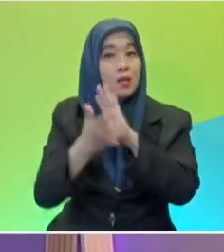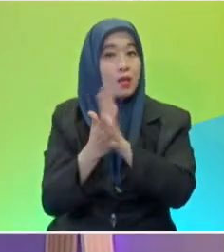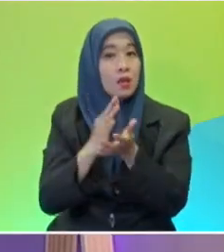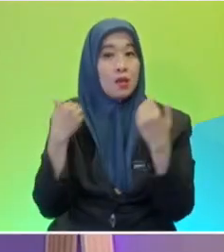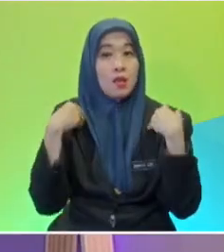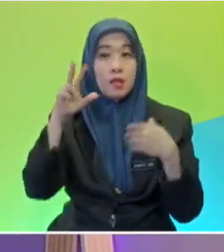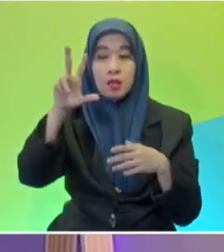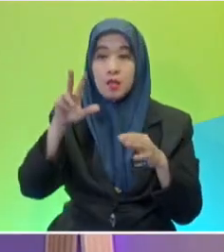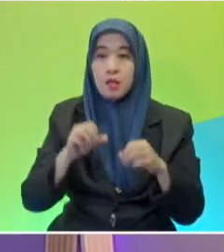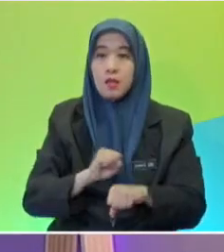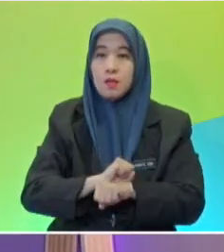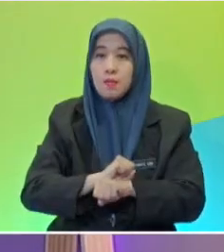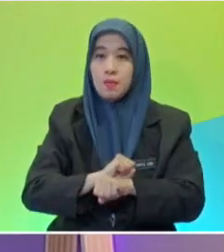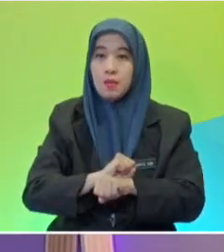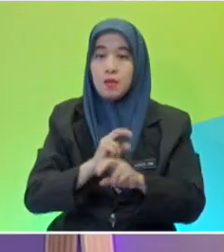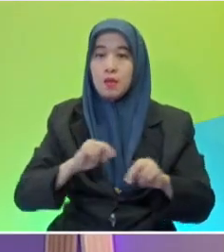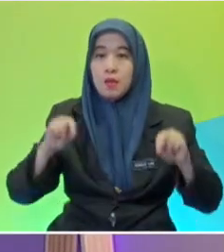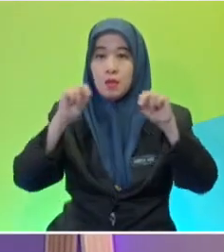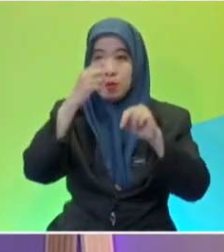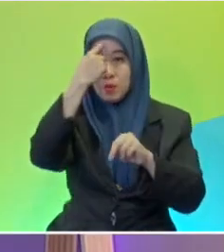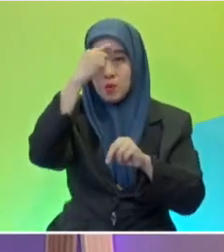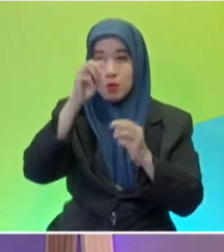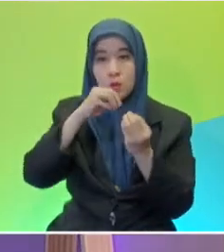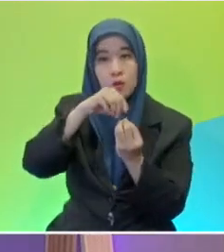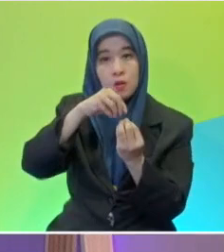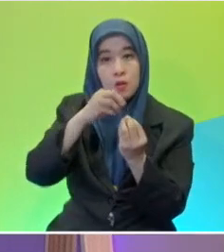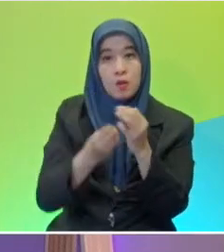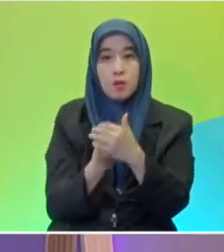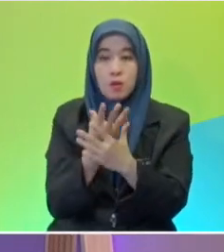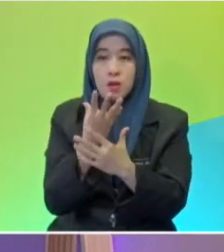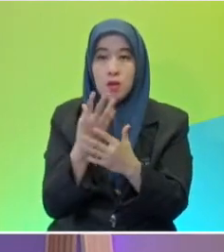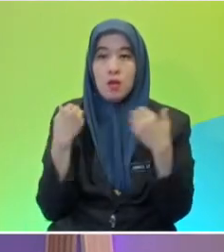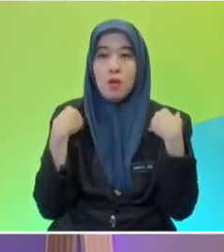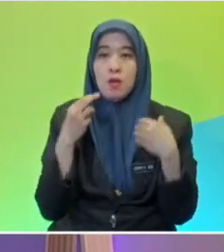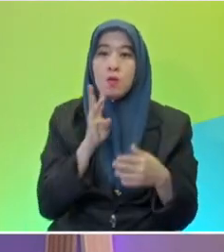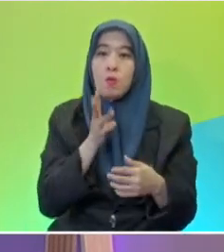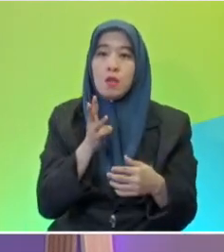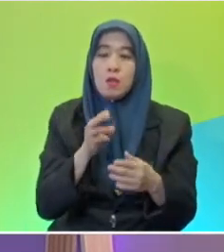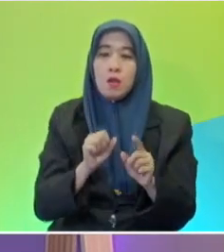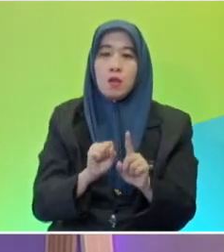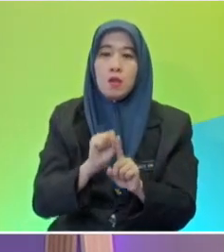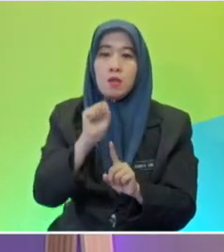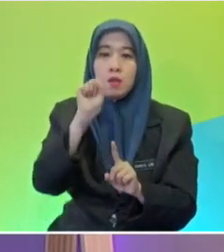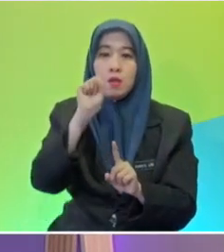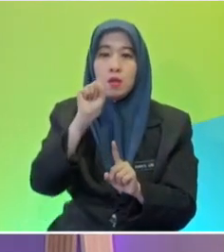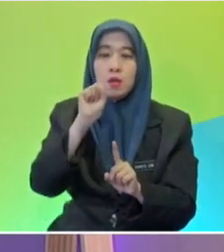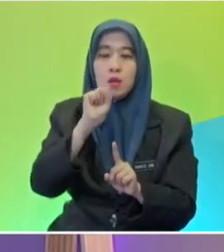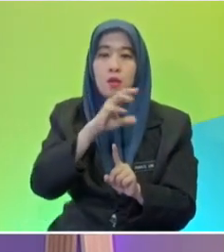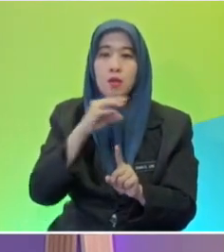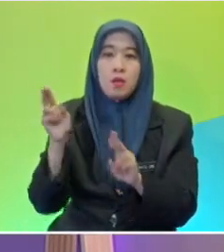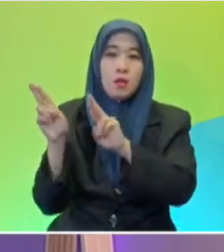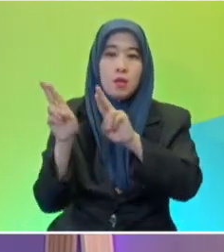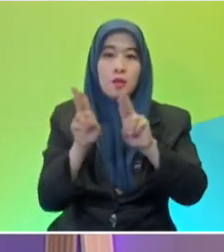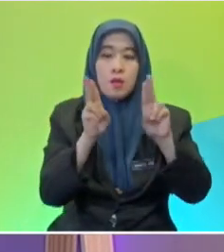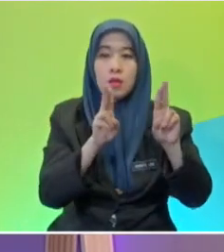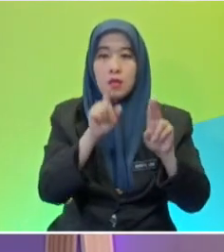basic needs for the seed to germinate. Yep. There are water, air, and suitable temperature. Yes. Okay.